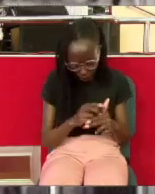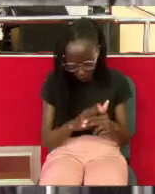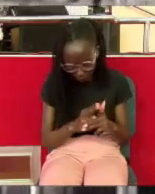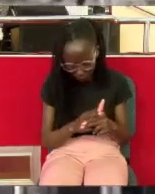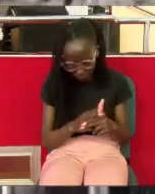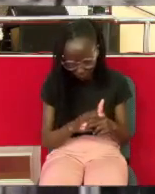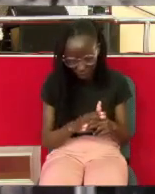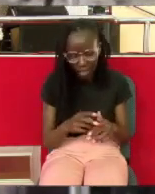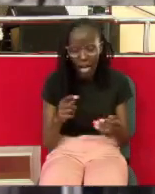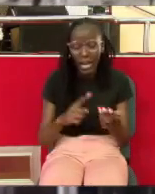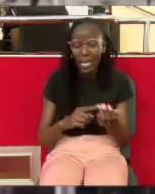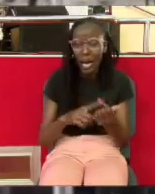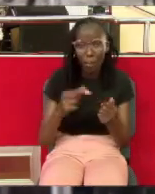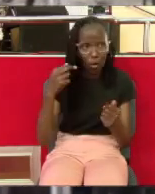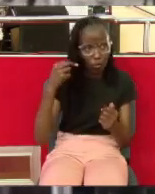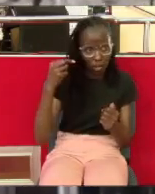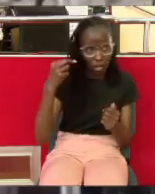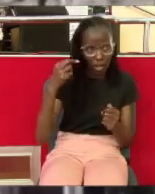hair on your body.